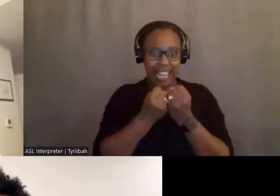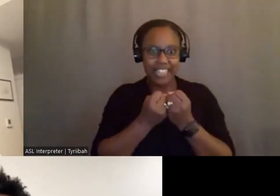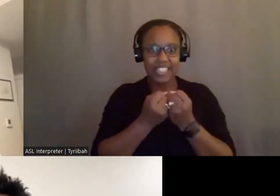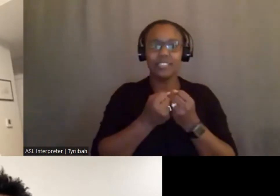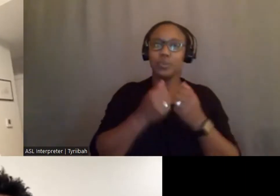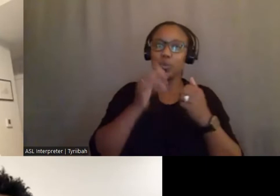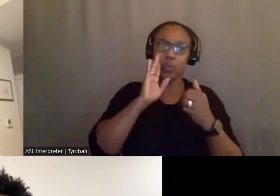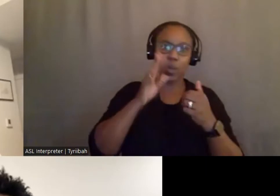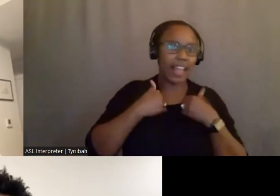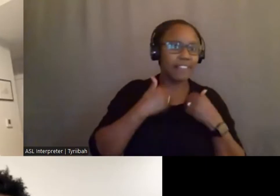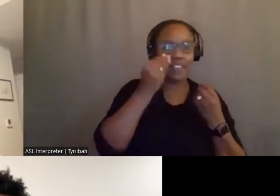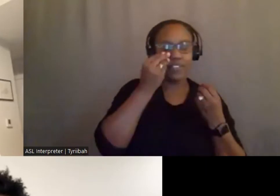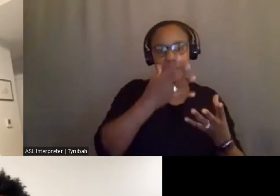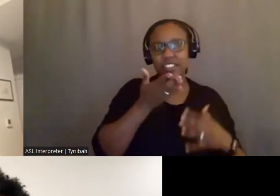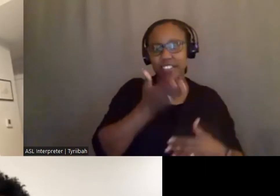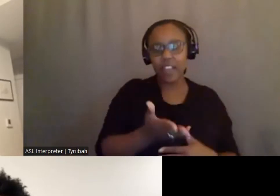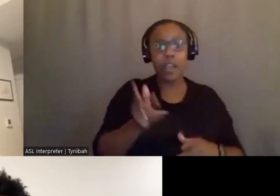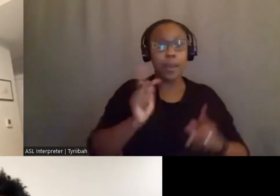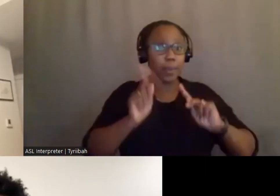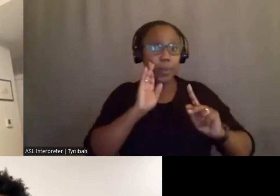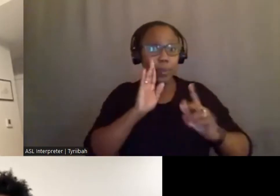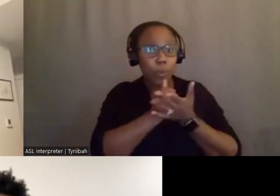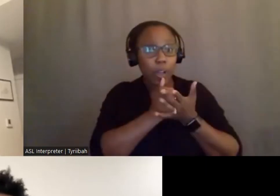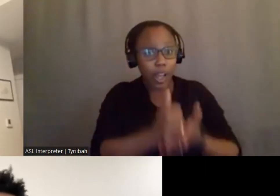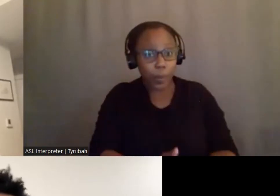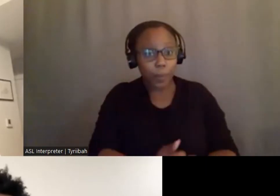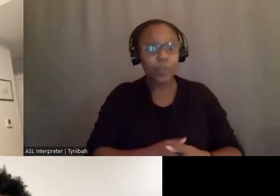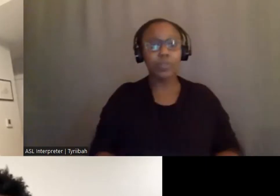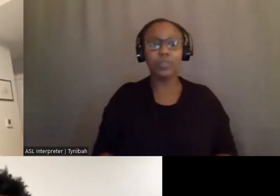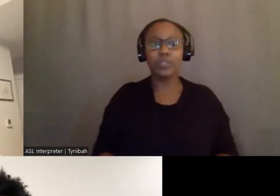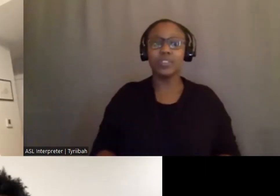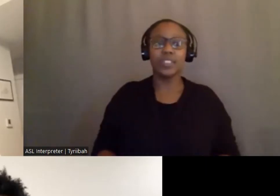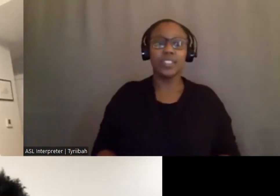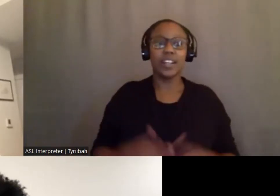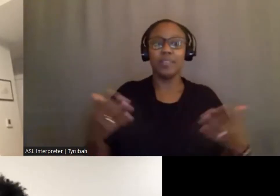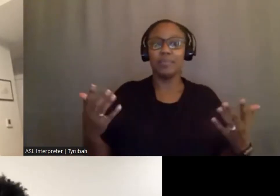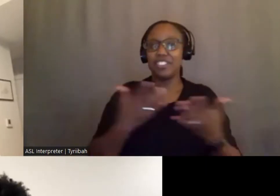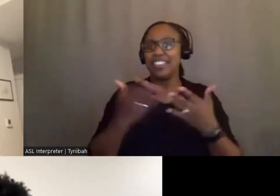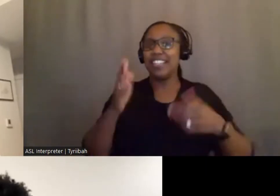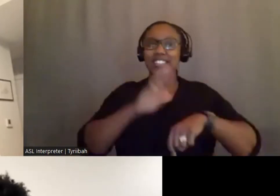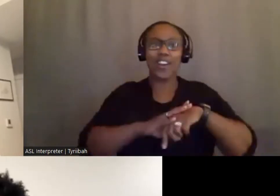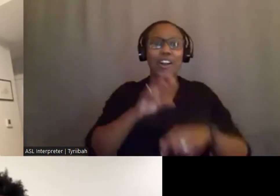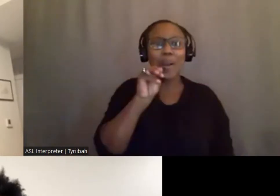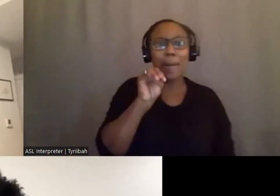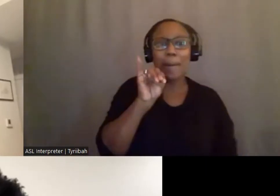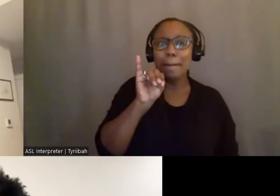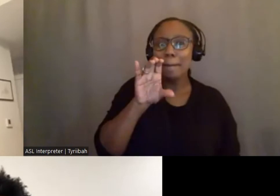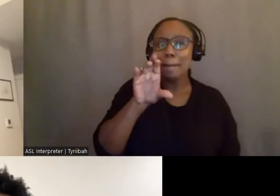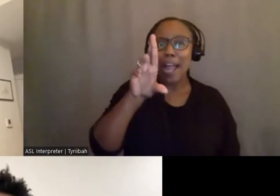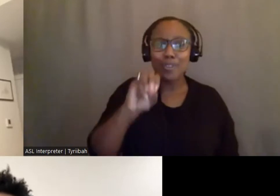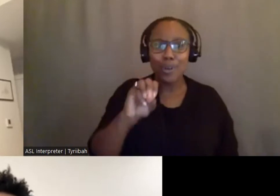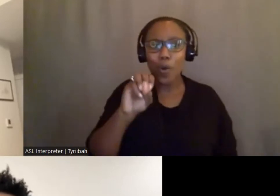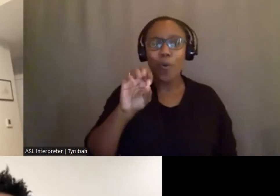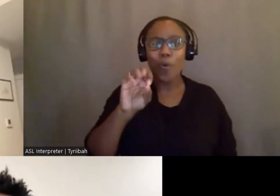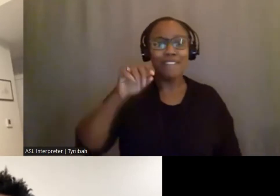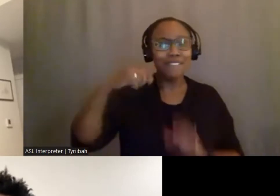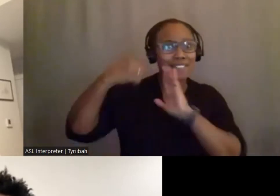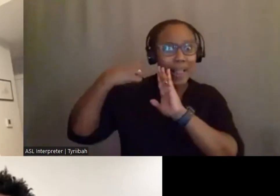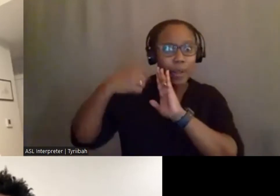you, but also other things on microfilm, if you want to look at microfilm, which is very frustrating